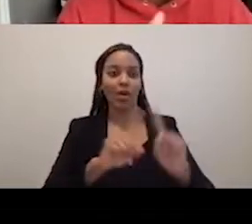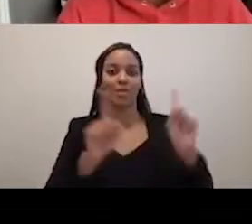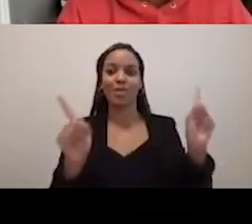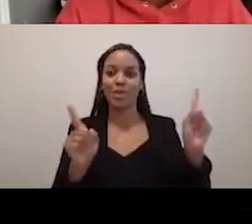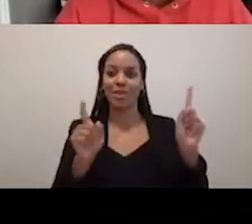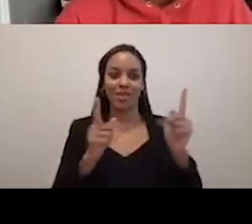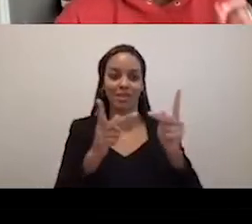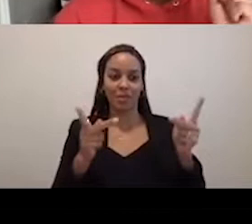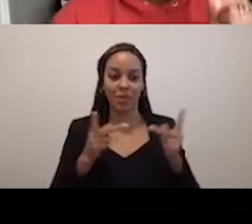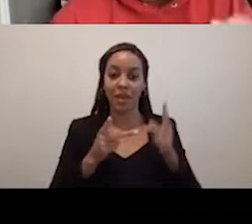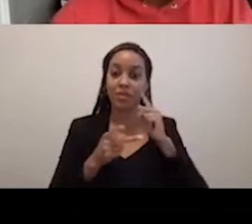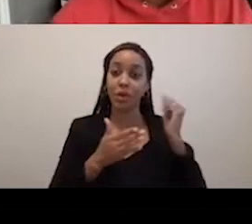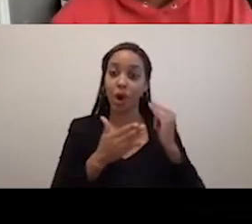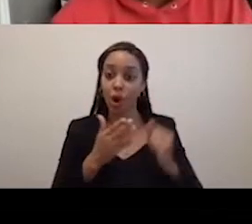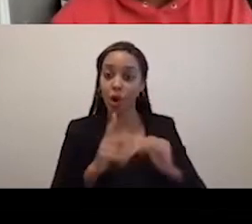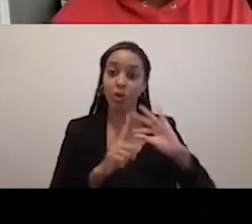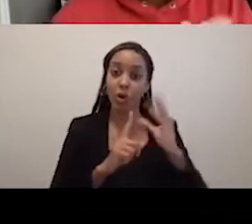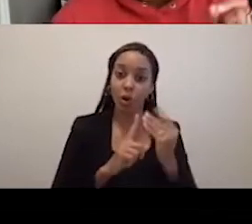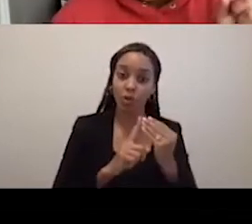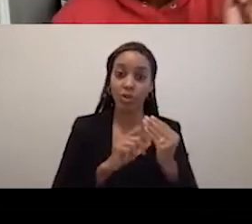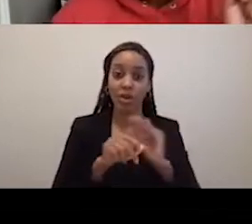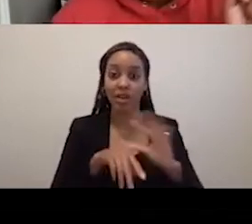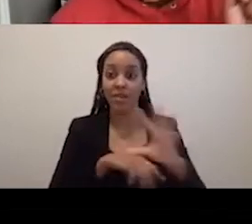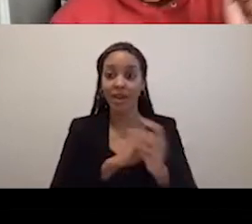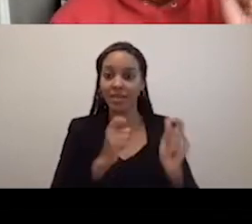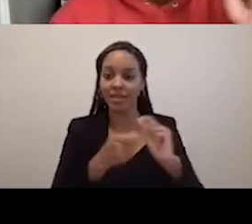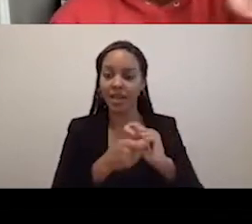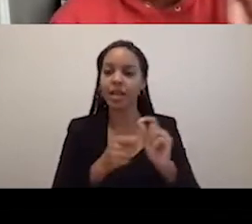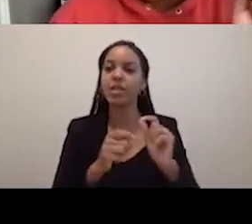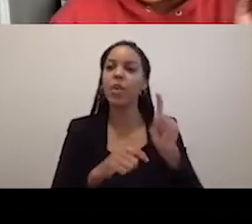and for change, we had to remove a